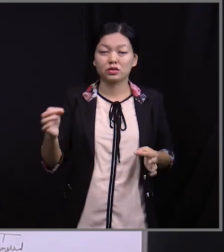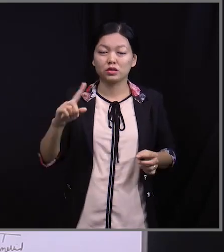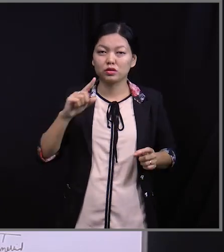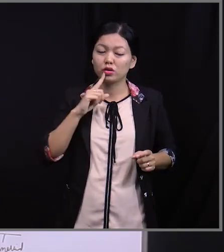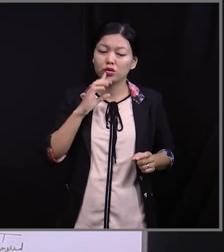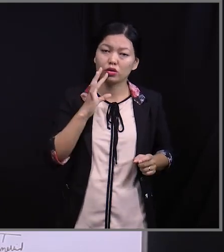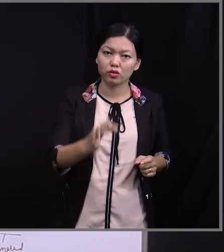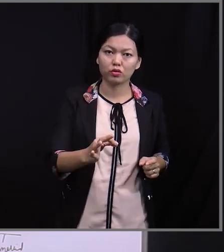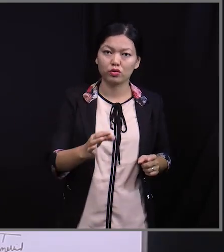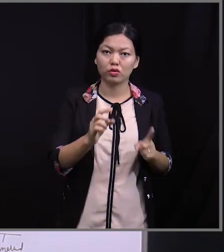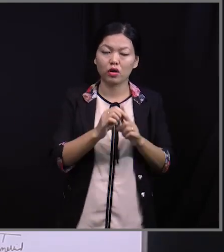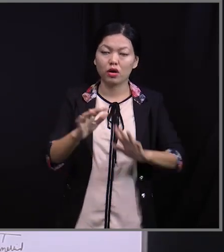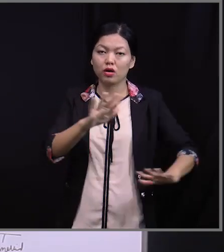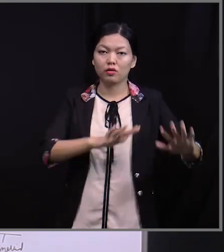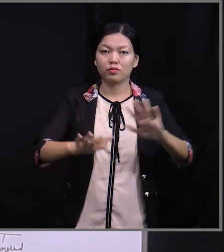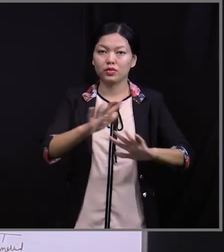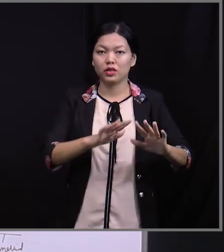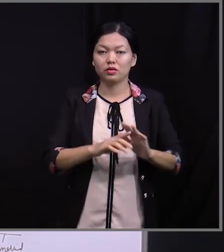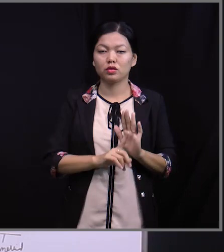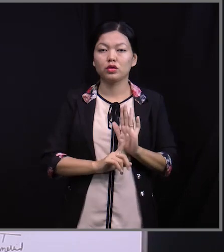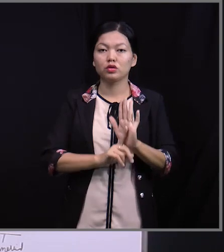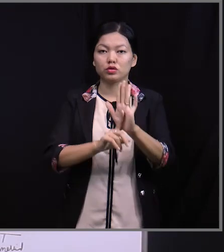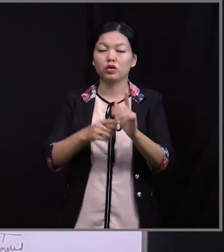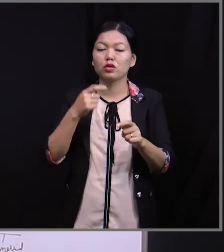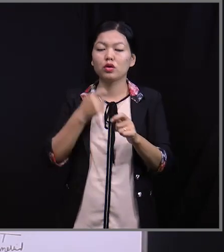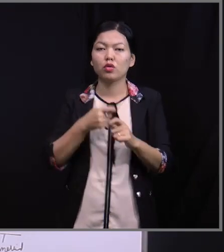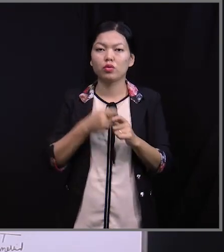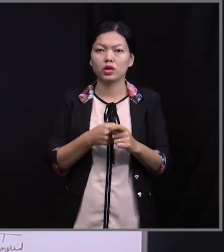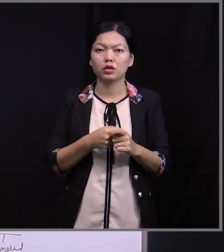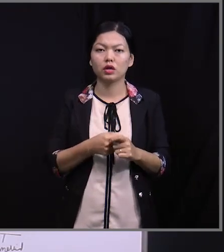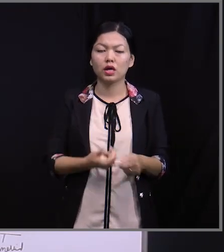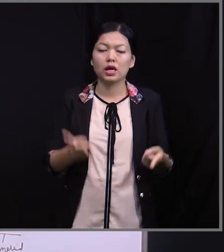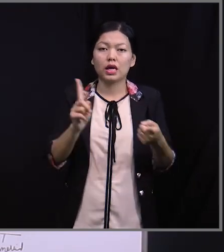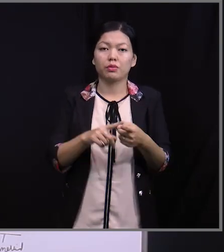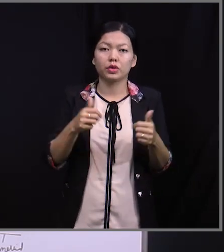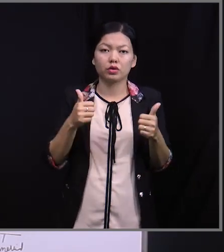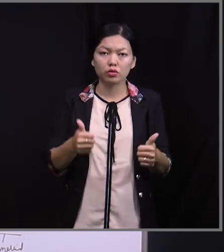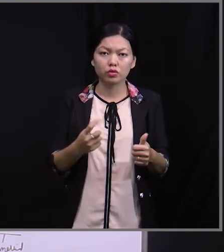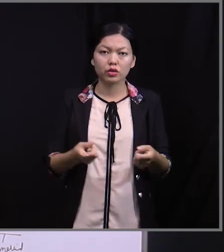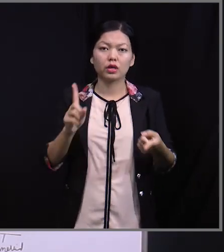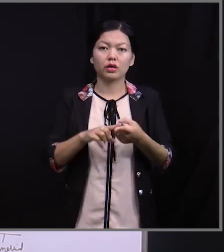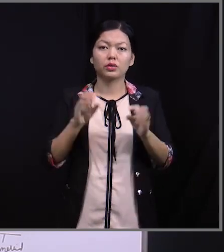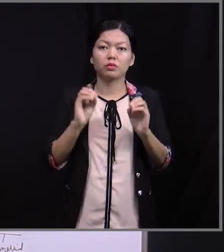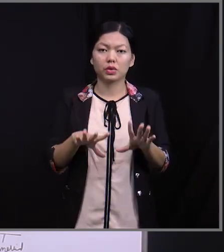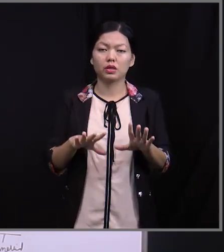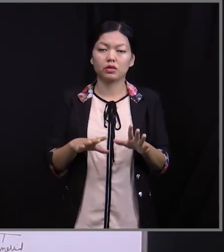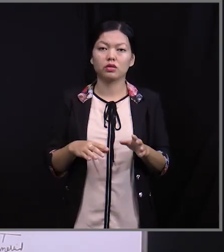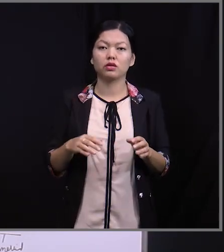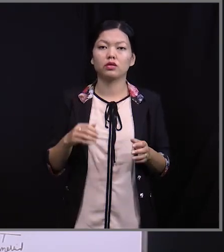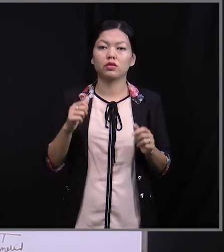performance, whether the performances are going according to the planned performance or not. If not, and